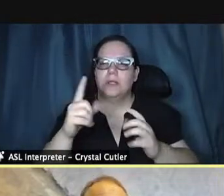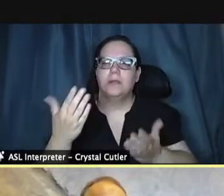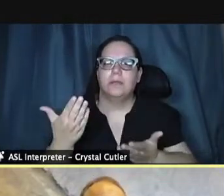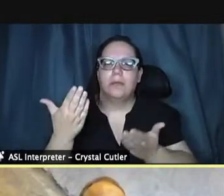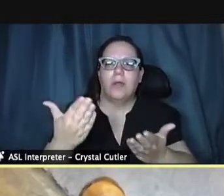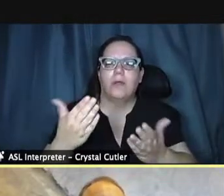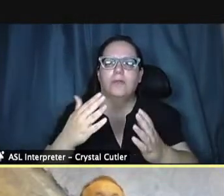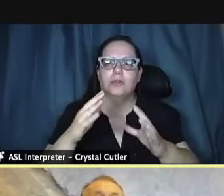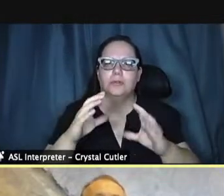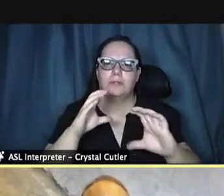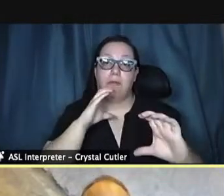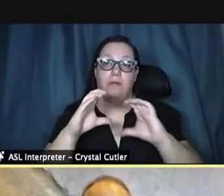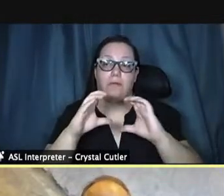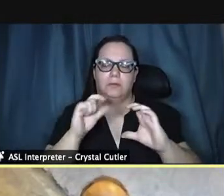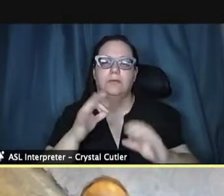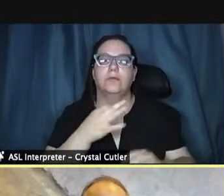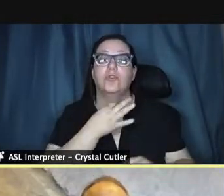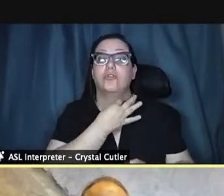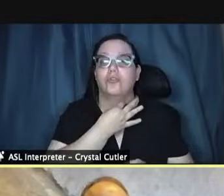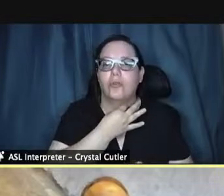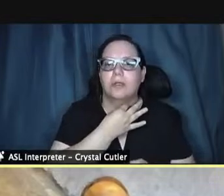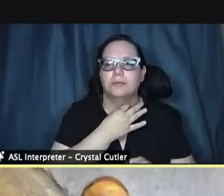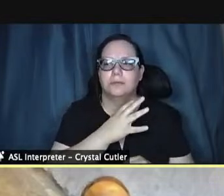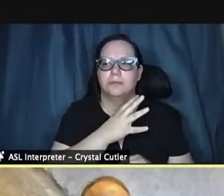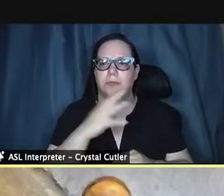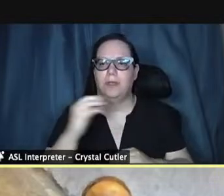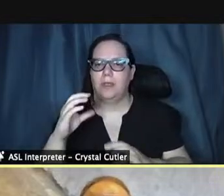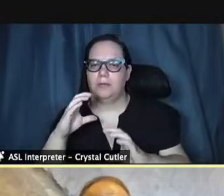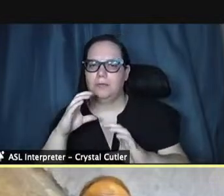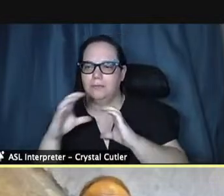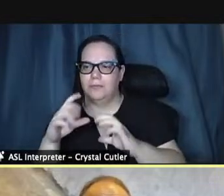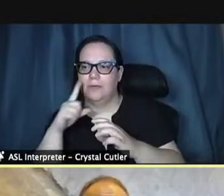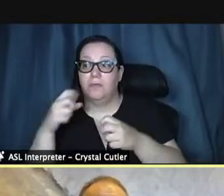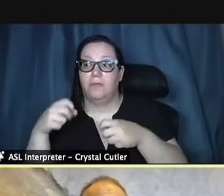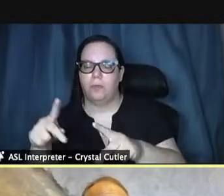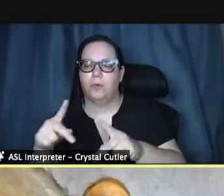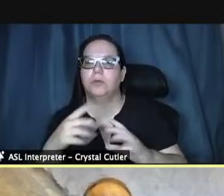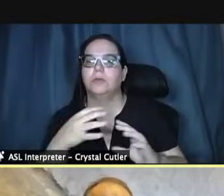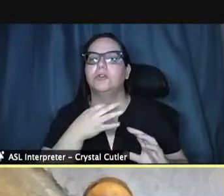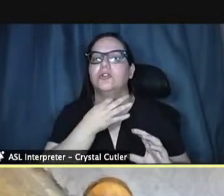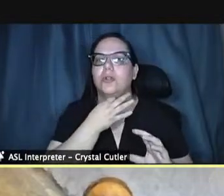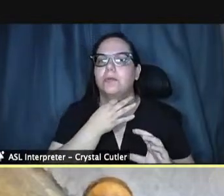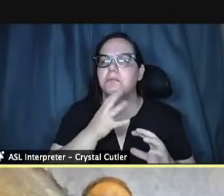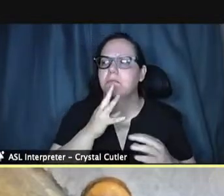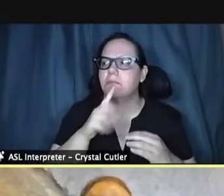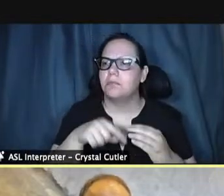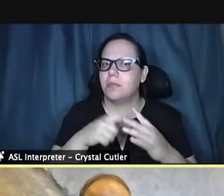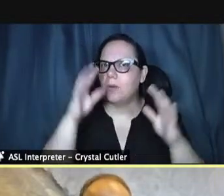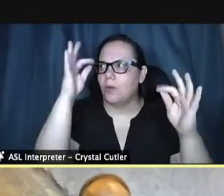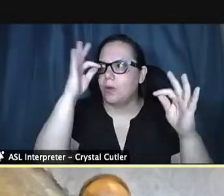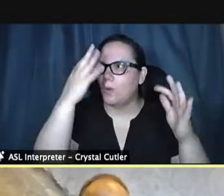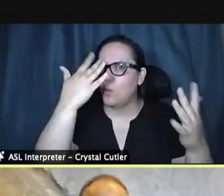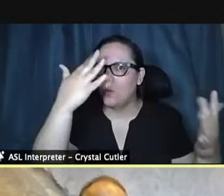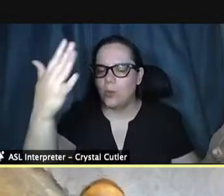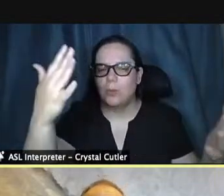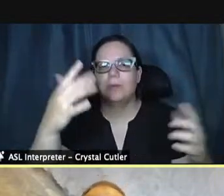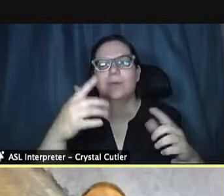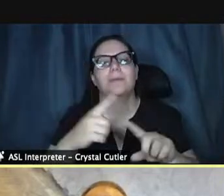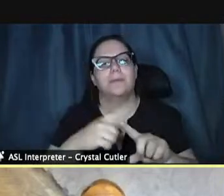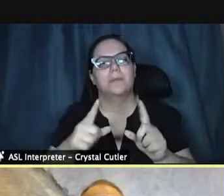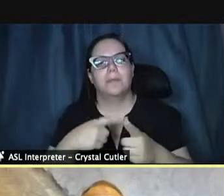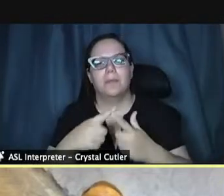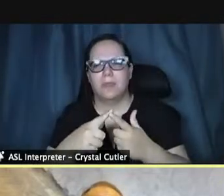curiosity and opportunity. Curiosity to venture into the unknown, and the opportunity to bring back to Earth discoveries